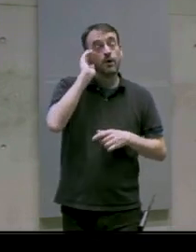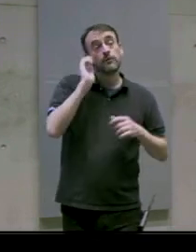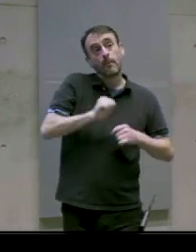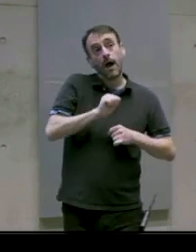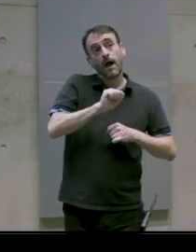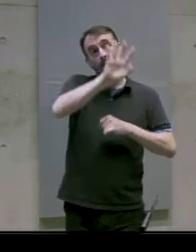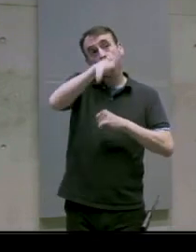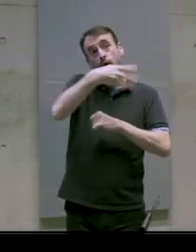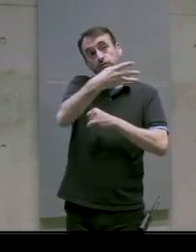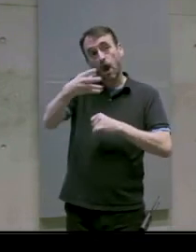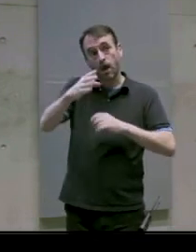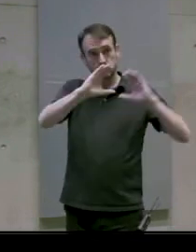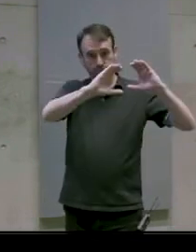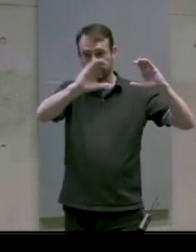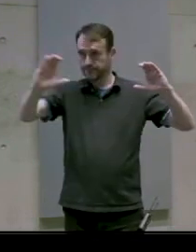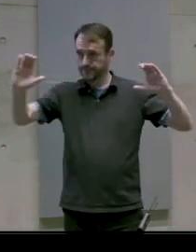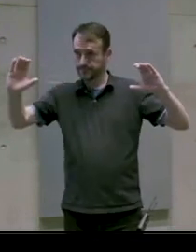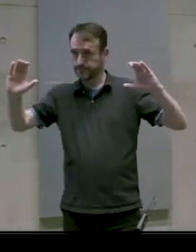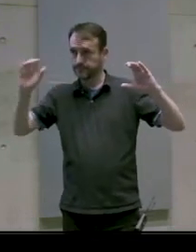probably,